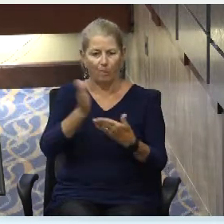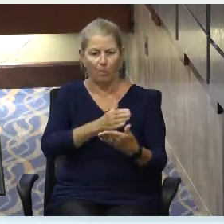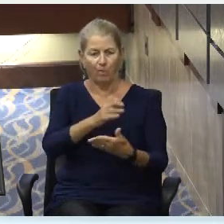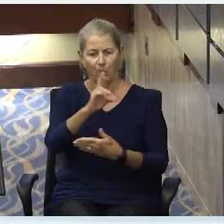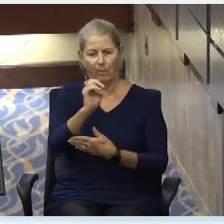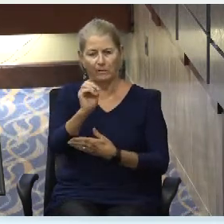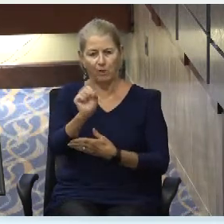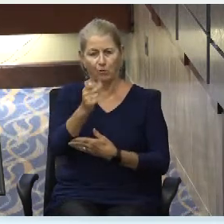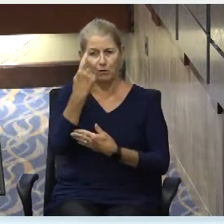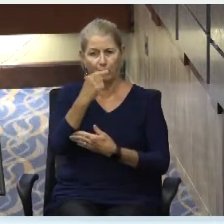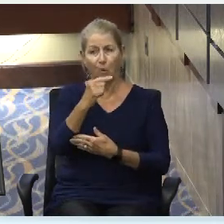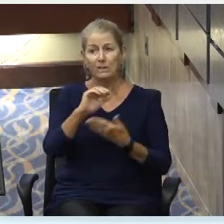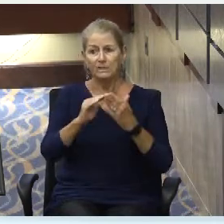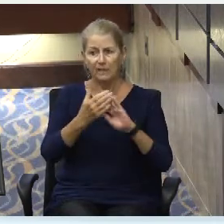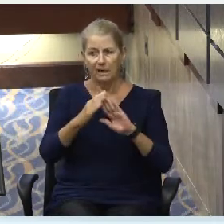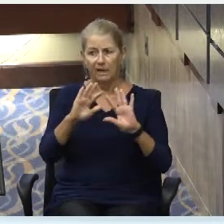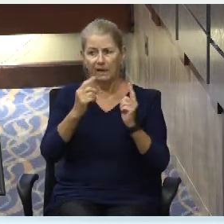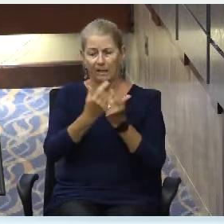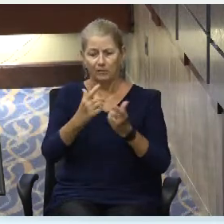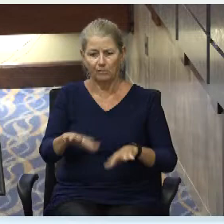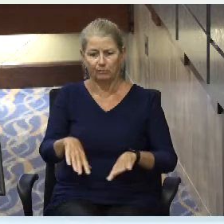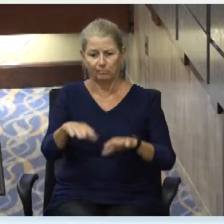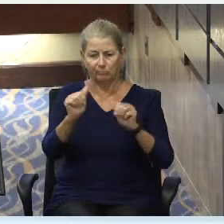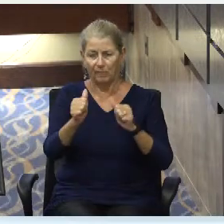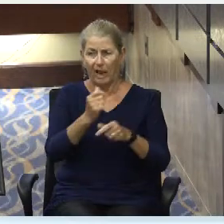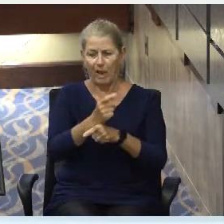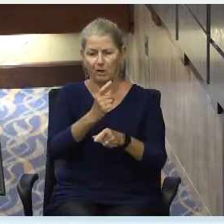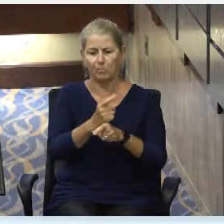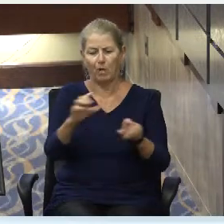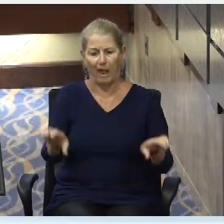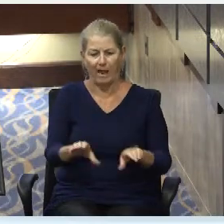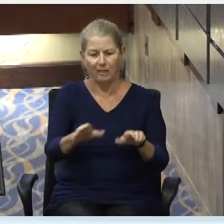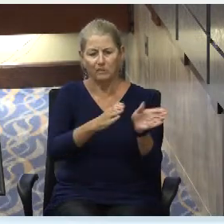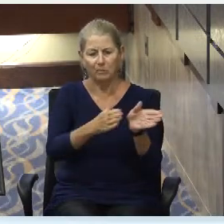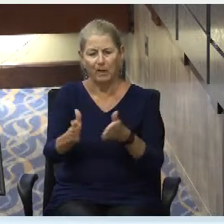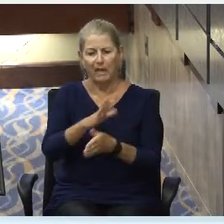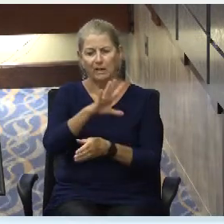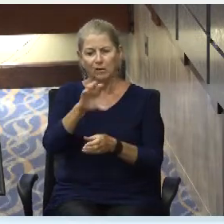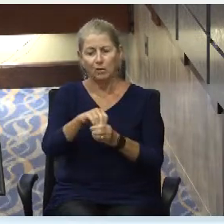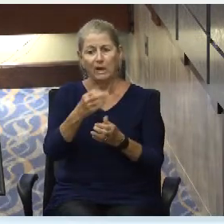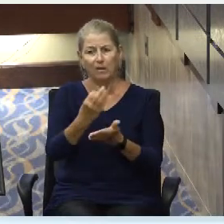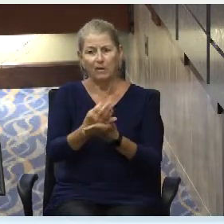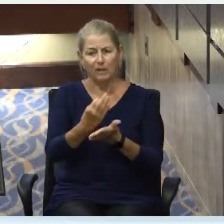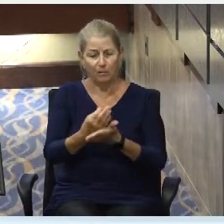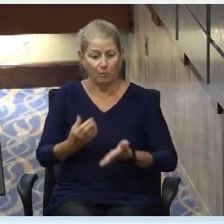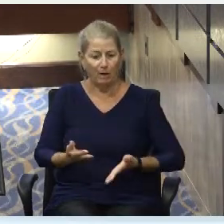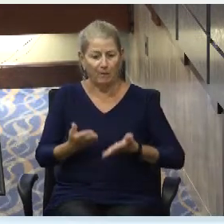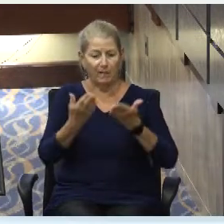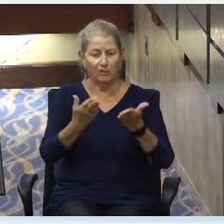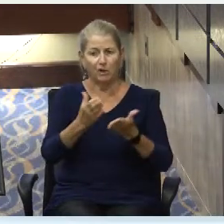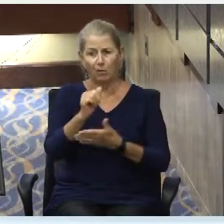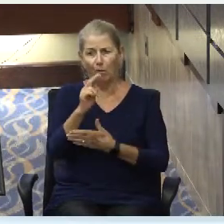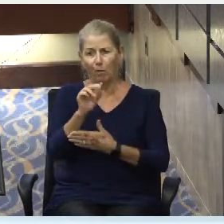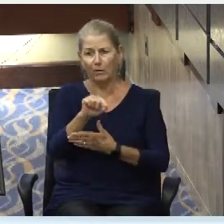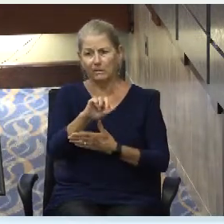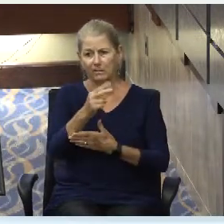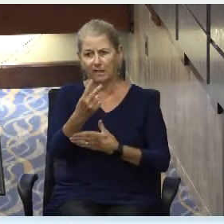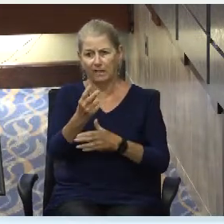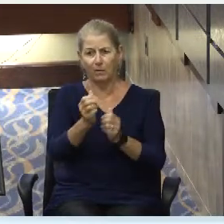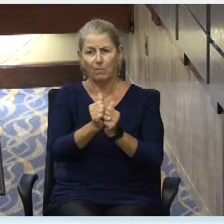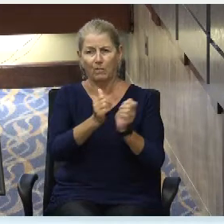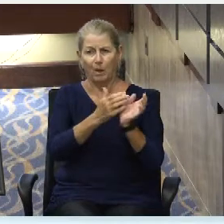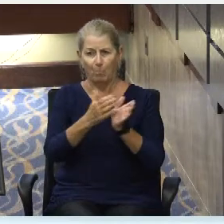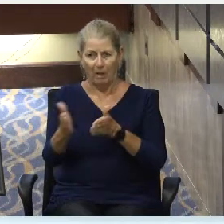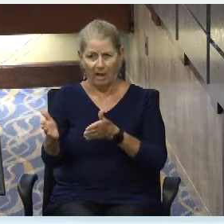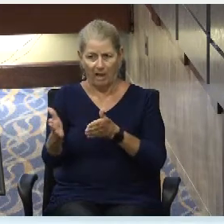resolution for the City Council to adopt the annual action plan, including the funding recommendations, on August 2nd, with the plan being